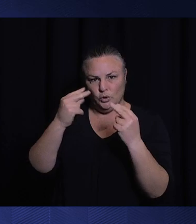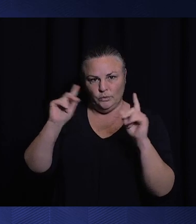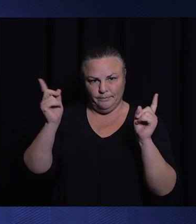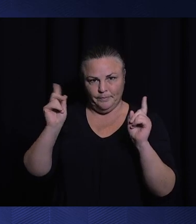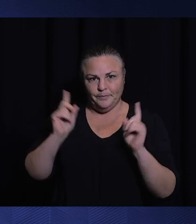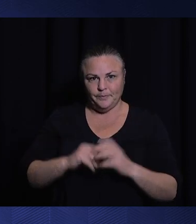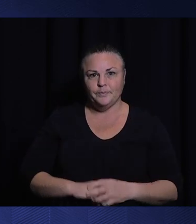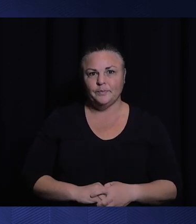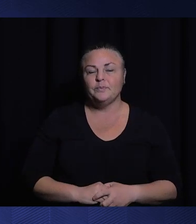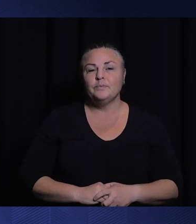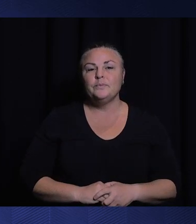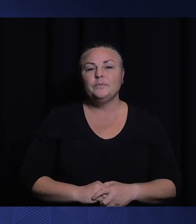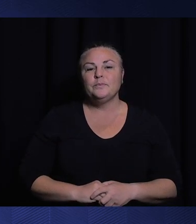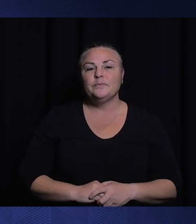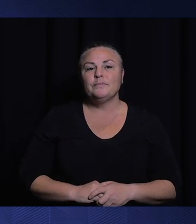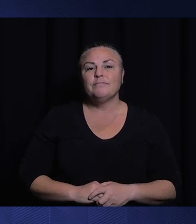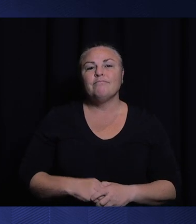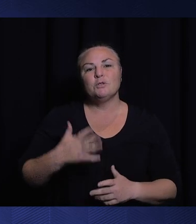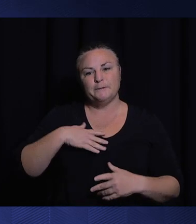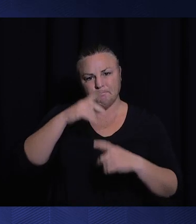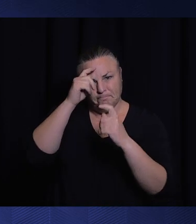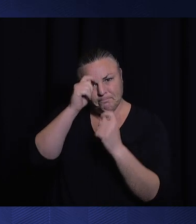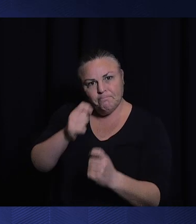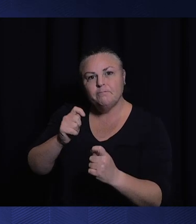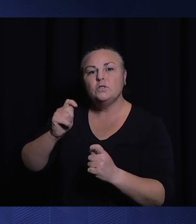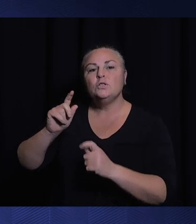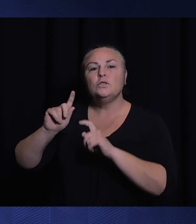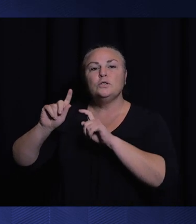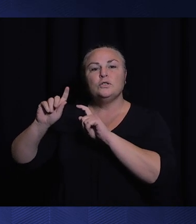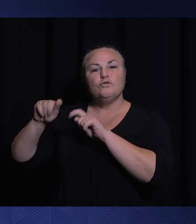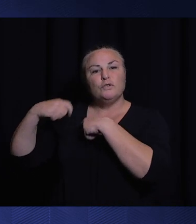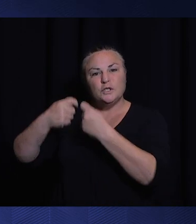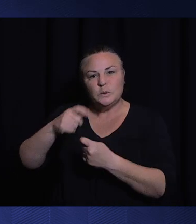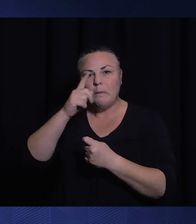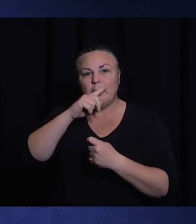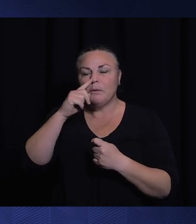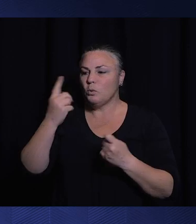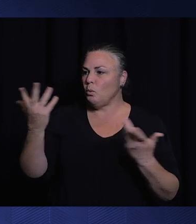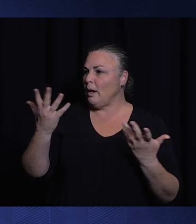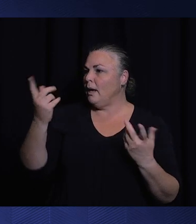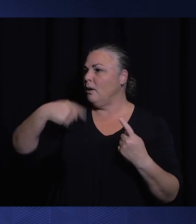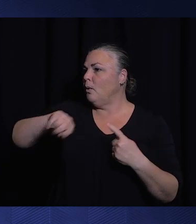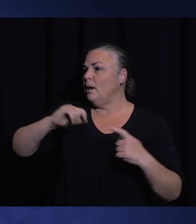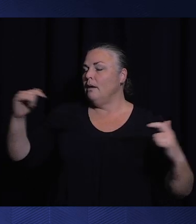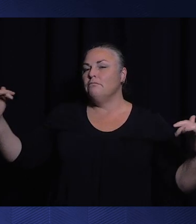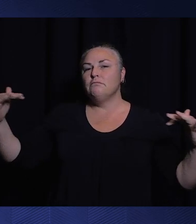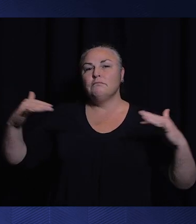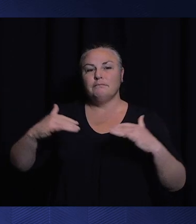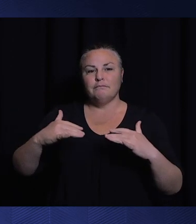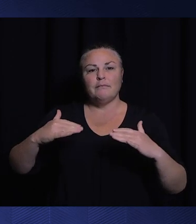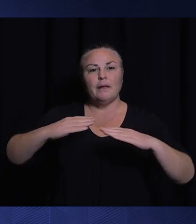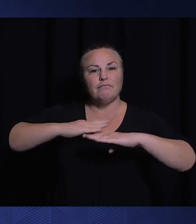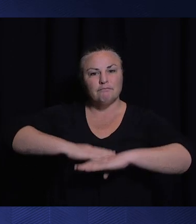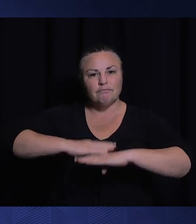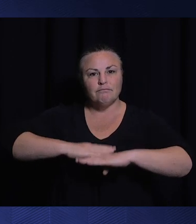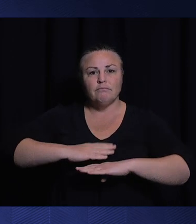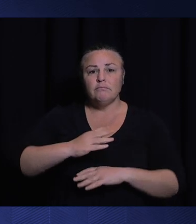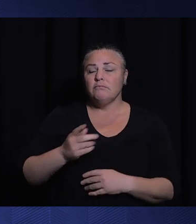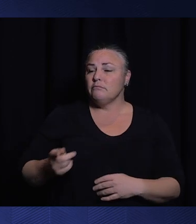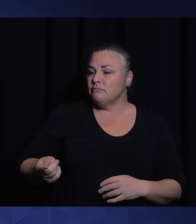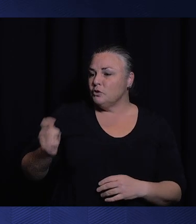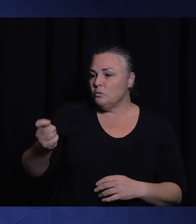First, I would like to acknowledge traditional owners of the land on which we meet, the Turrbal, Jagera, and